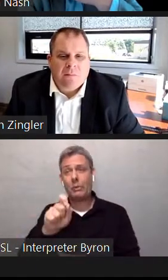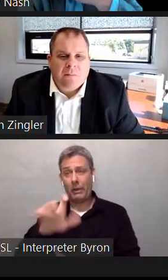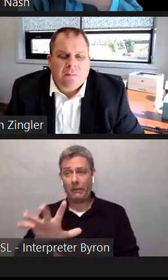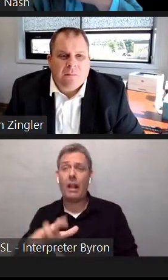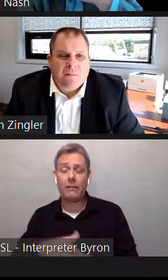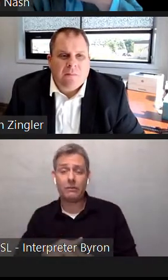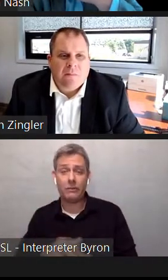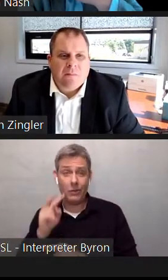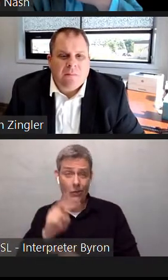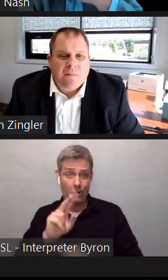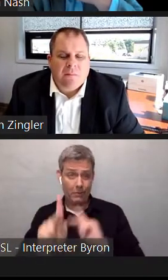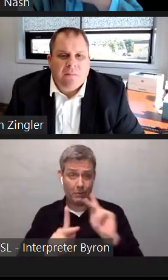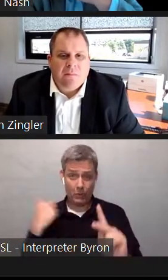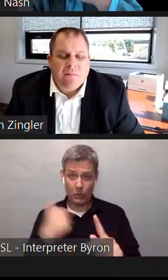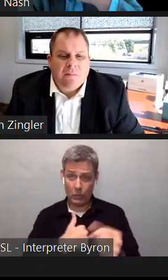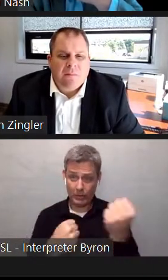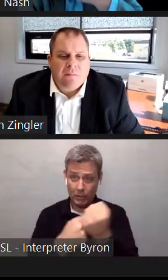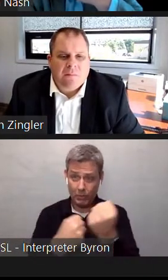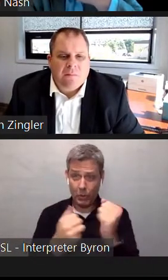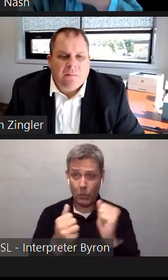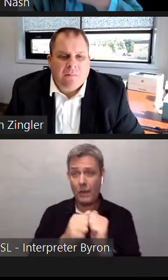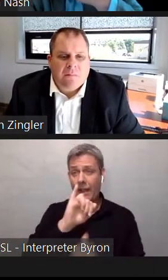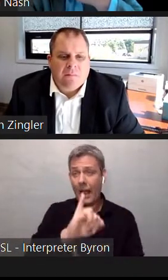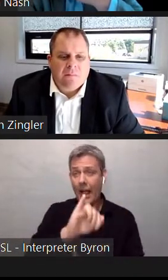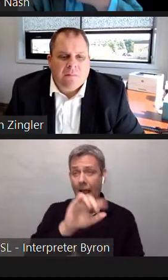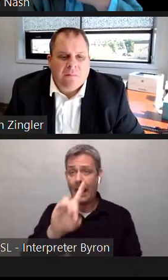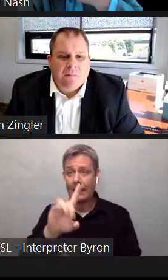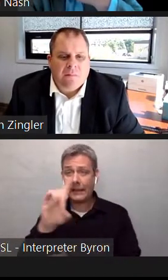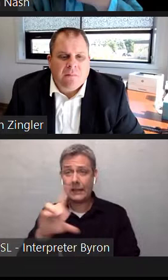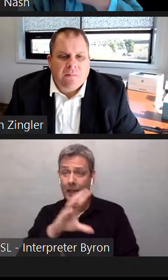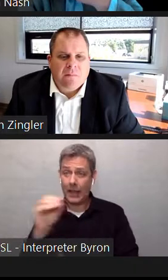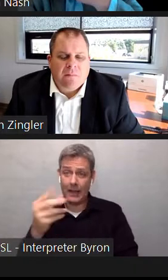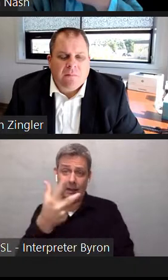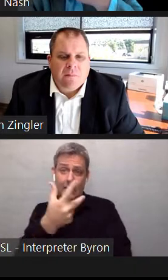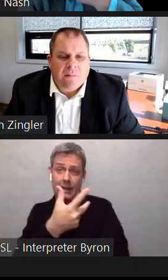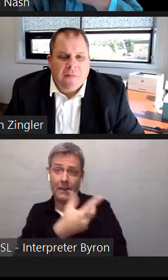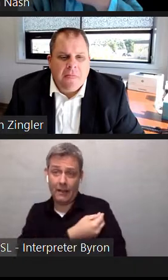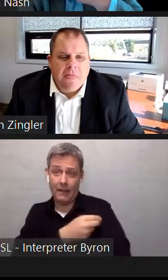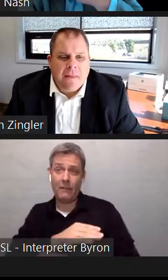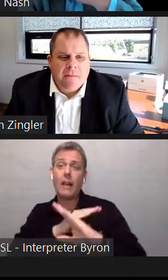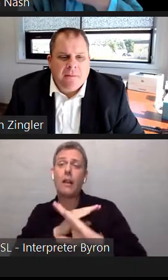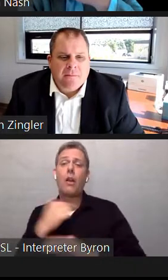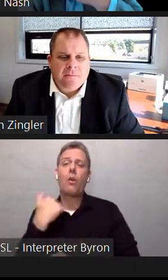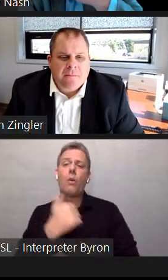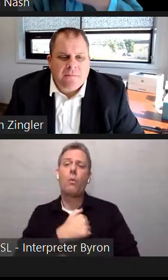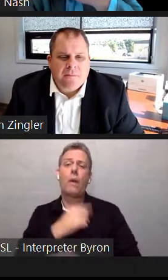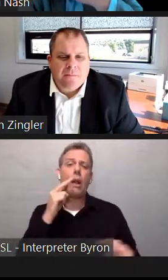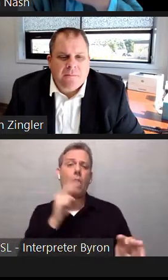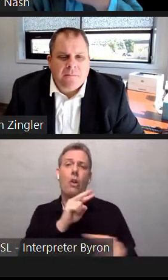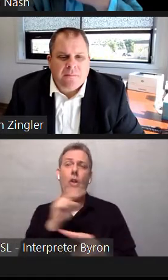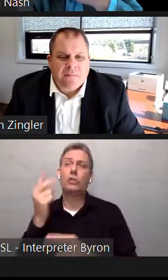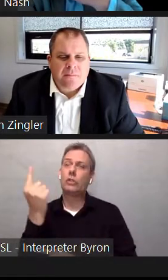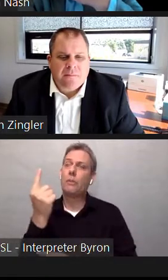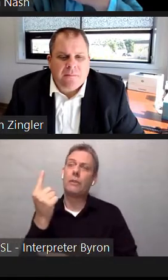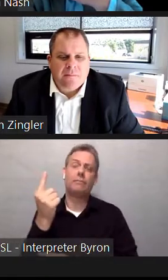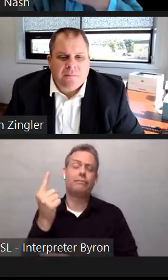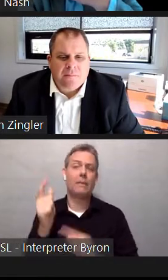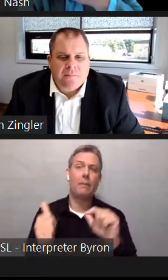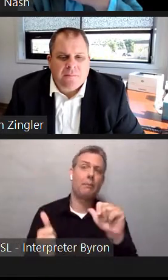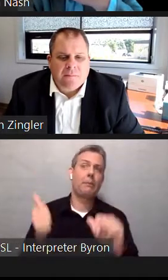people that we support with IDD and vaccinations, it helps us take a look at some of the biggest risk factors out